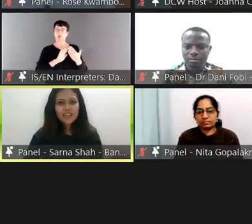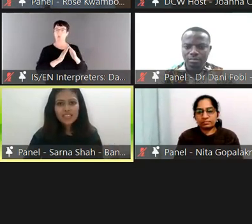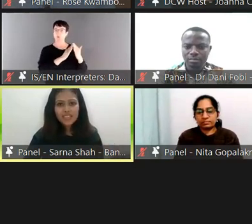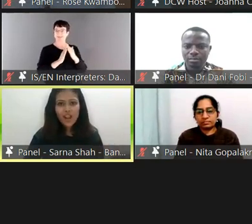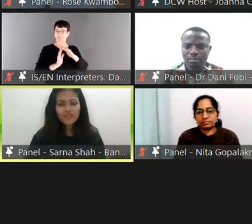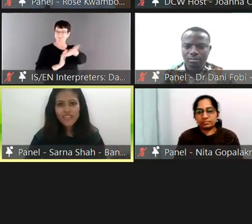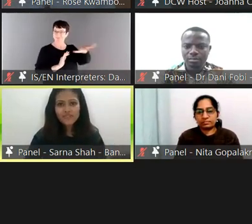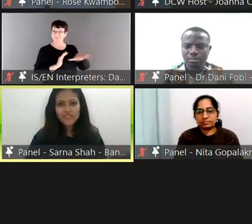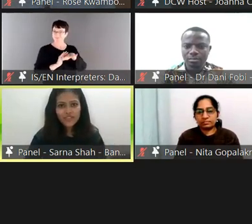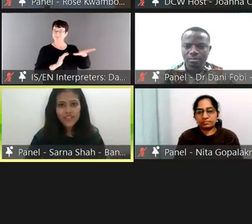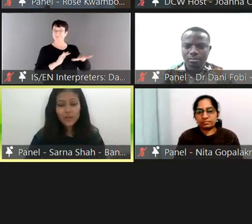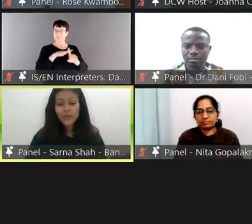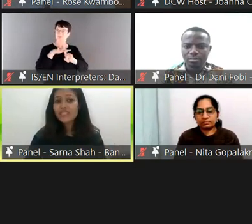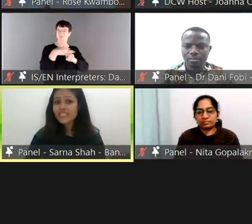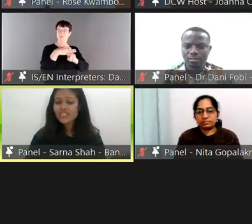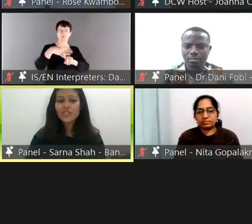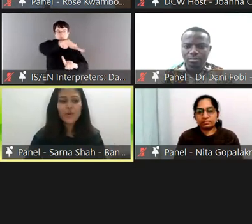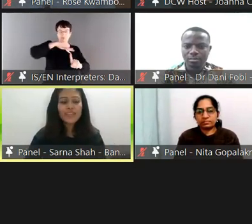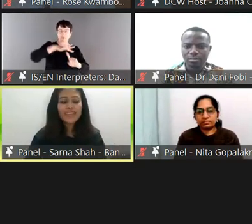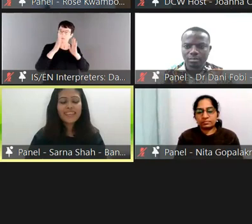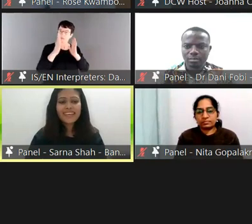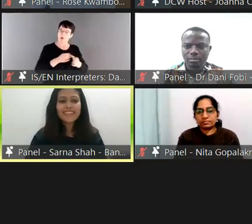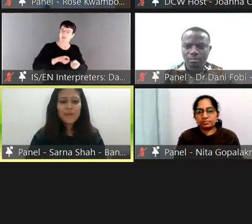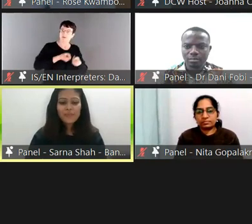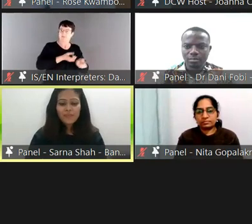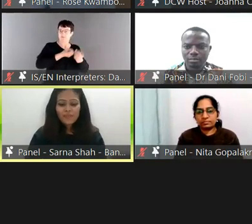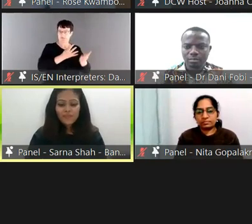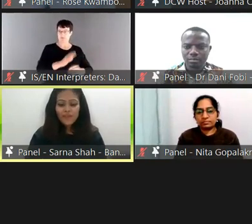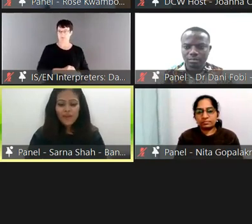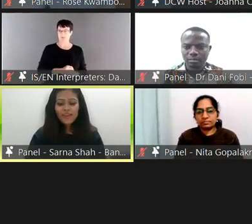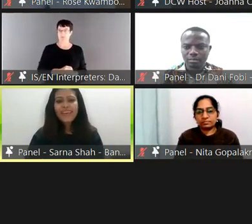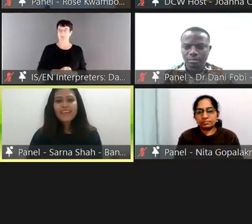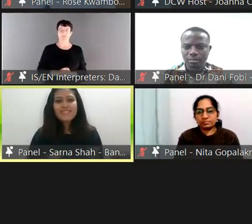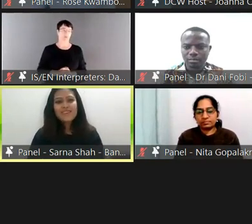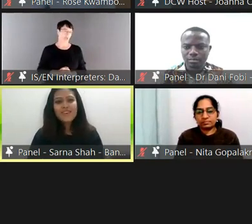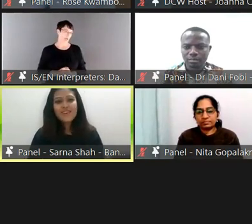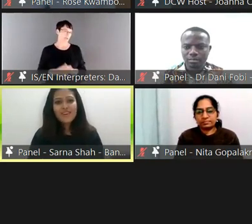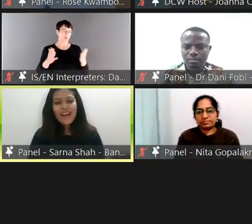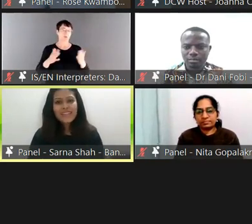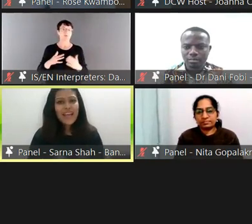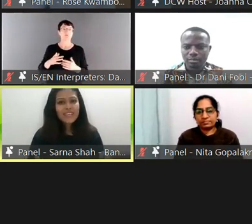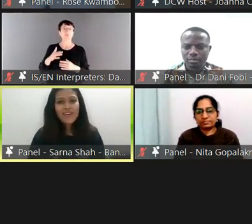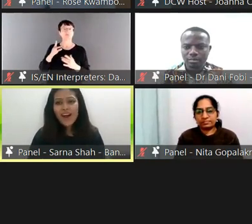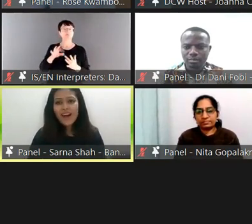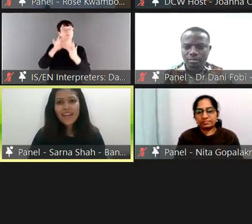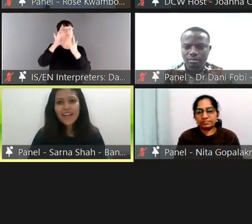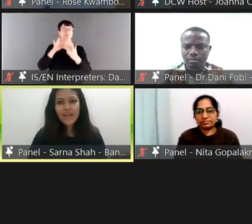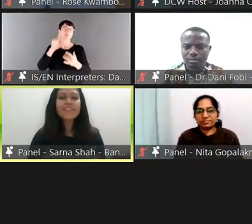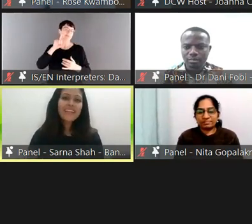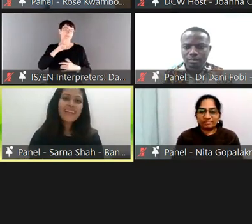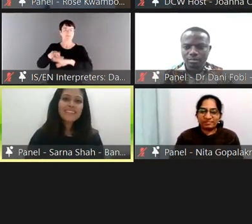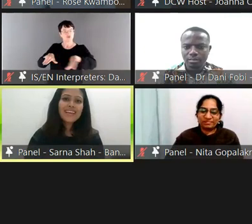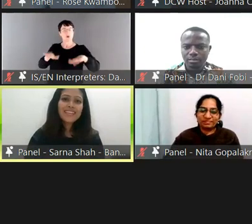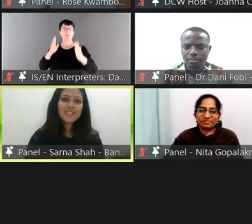and other skill of deaf children. We are still doing it. Okay, so thank you all, and